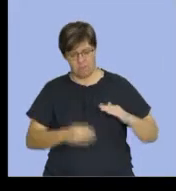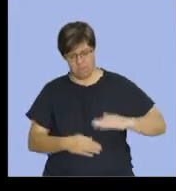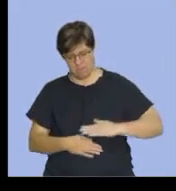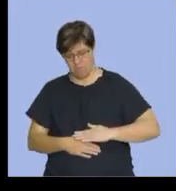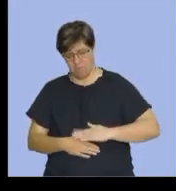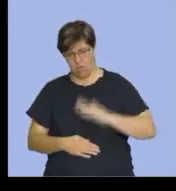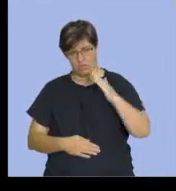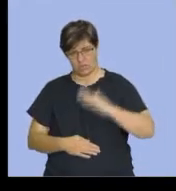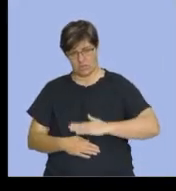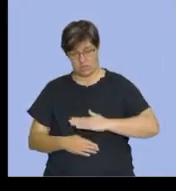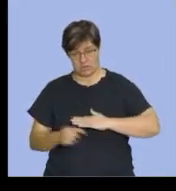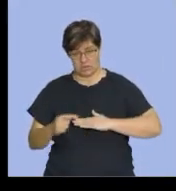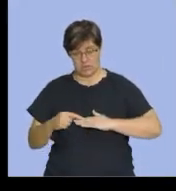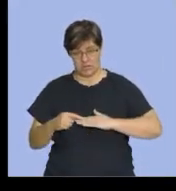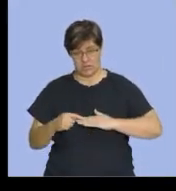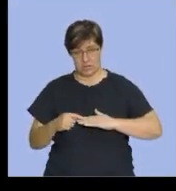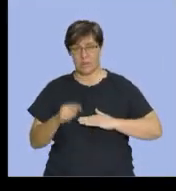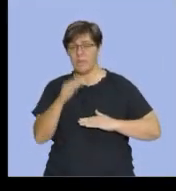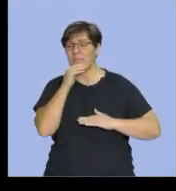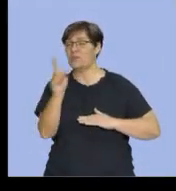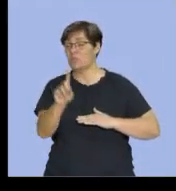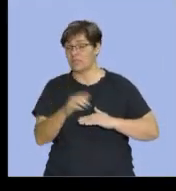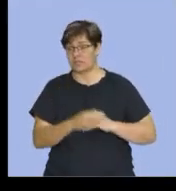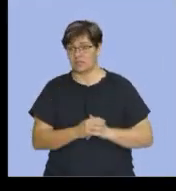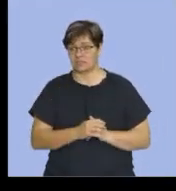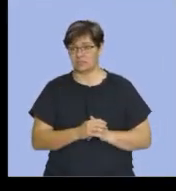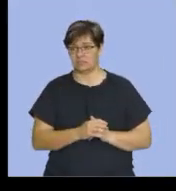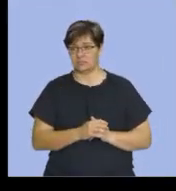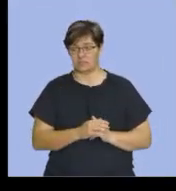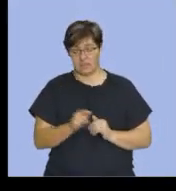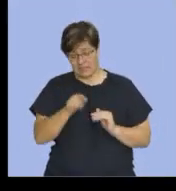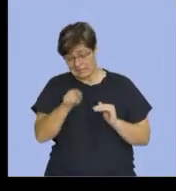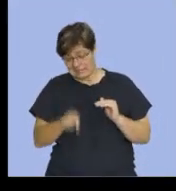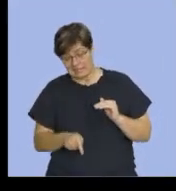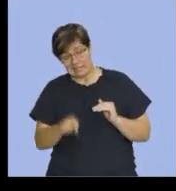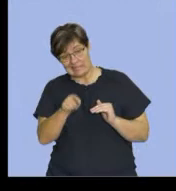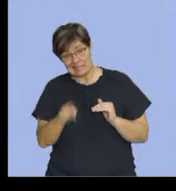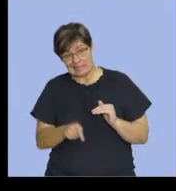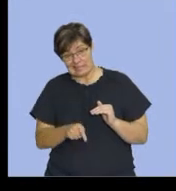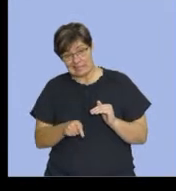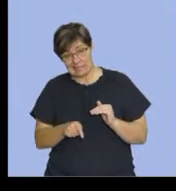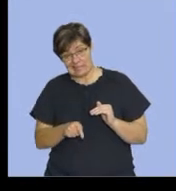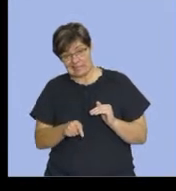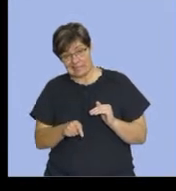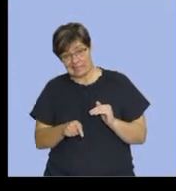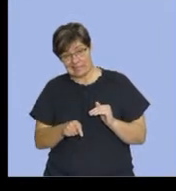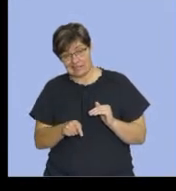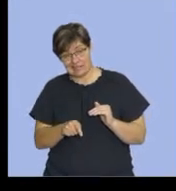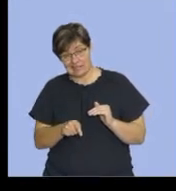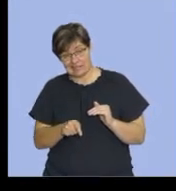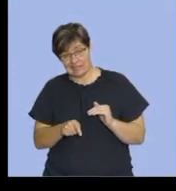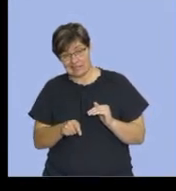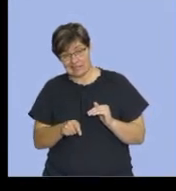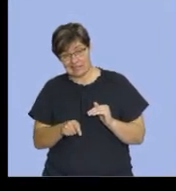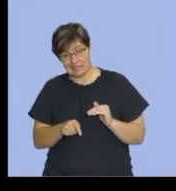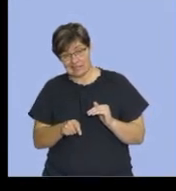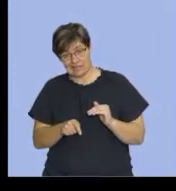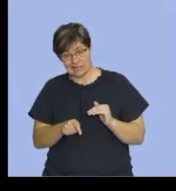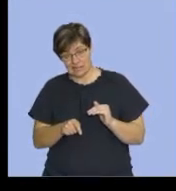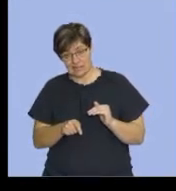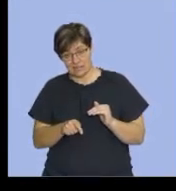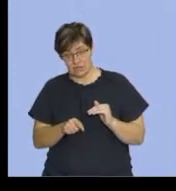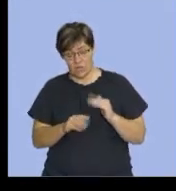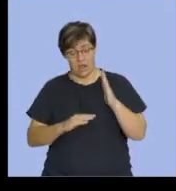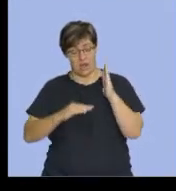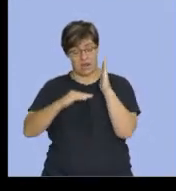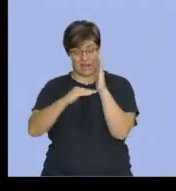let's make sure that you know what that means. This angle, the two sides, the vertical and